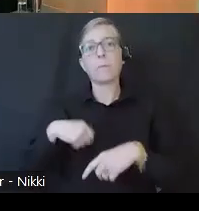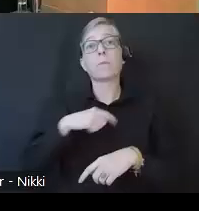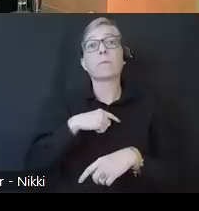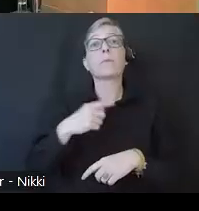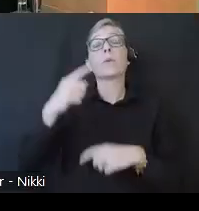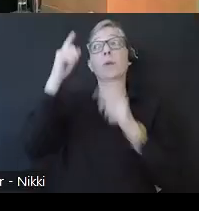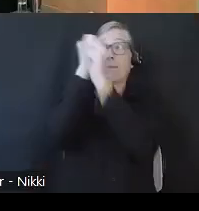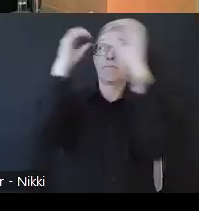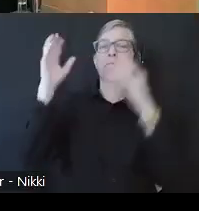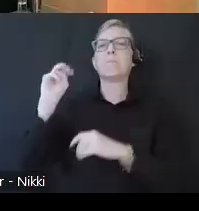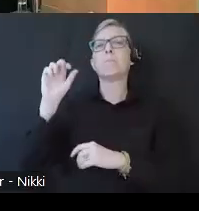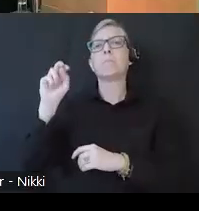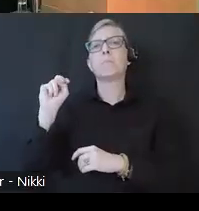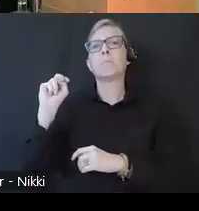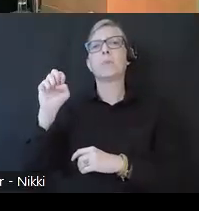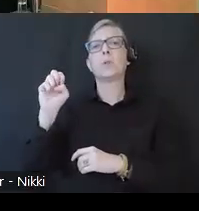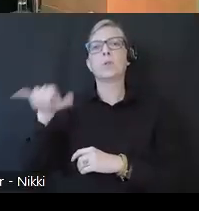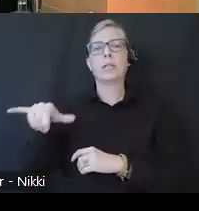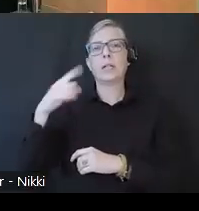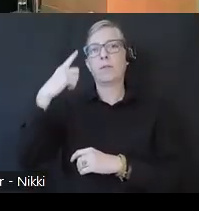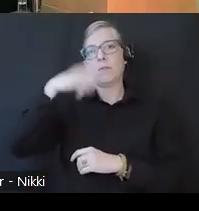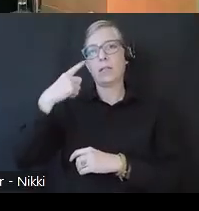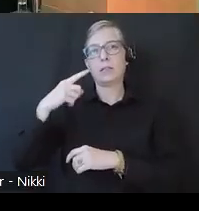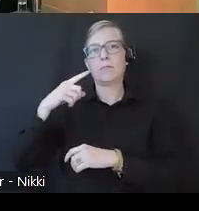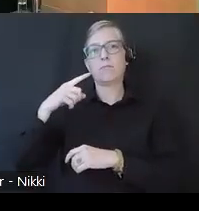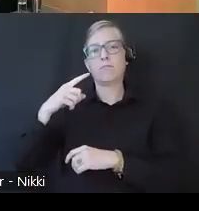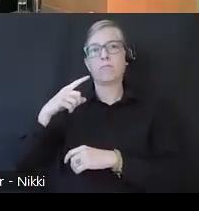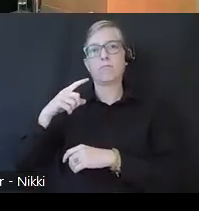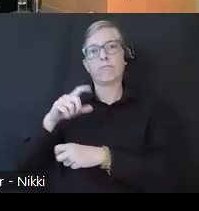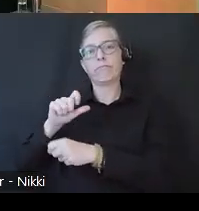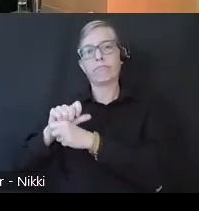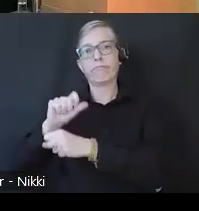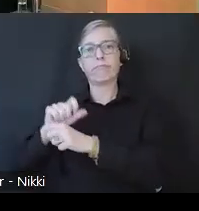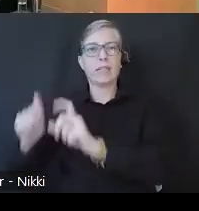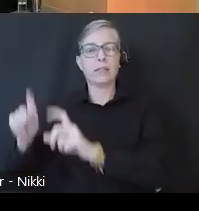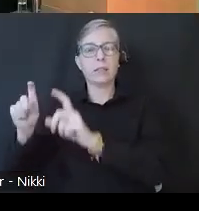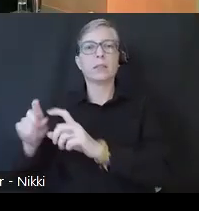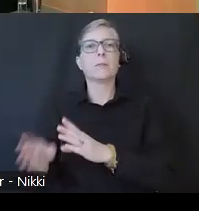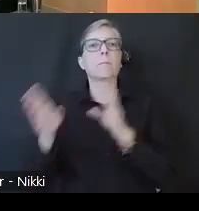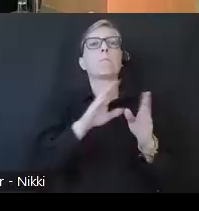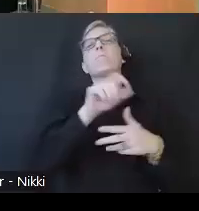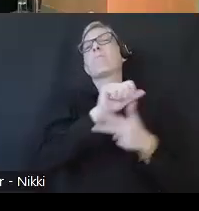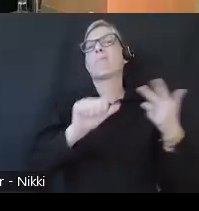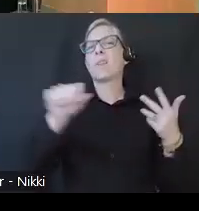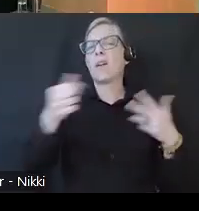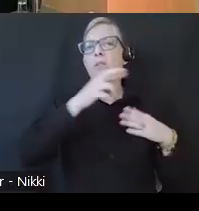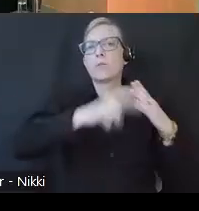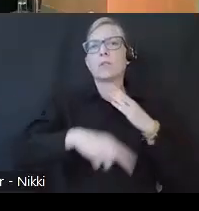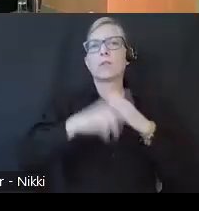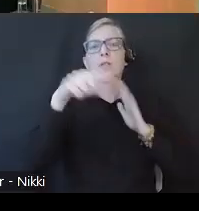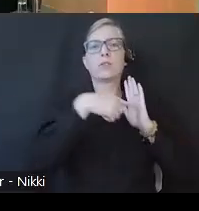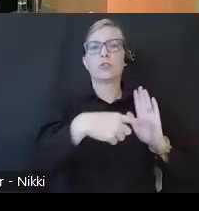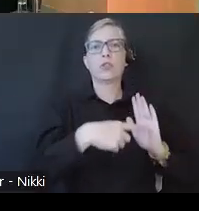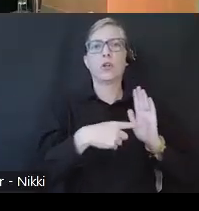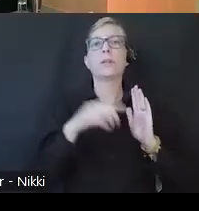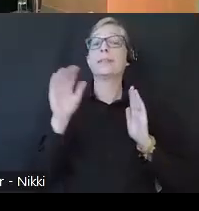task results, the degraded speech task results, the sensed presence results, all of that seems to be hanging together in terms of